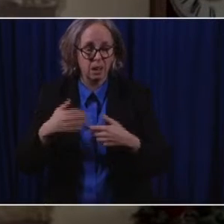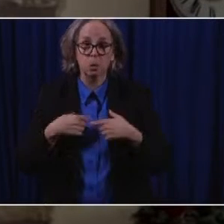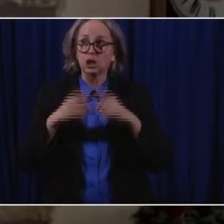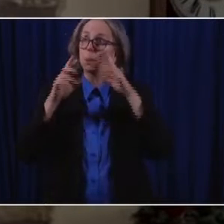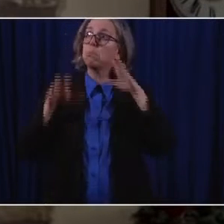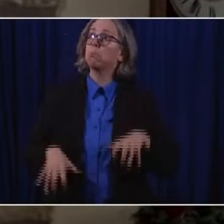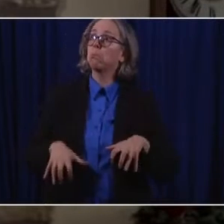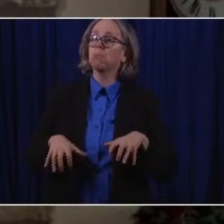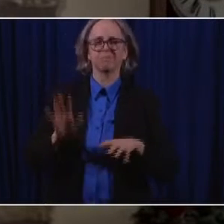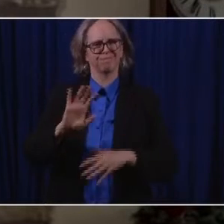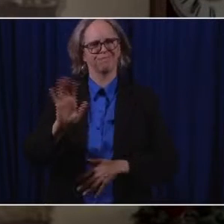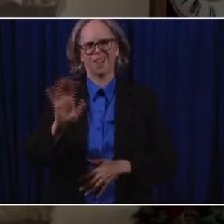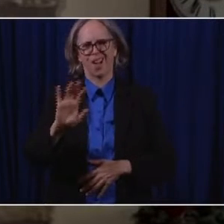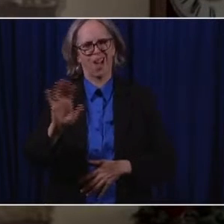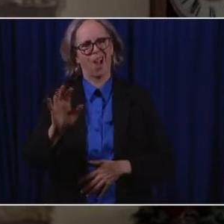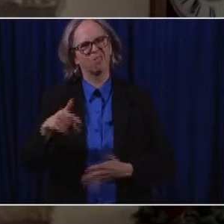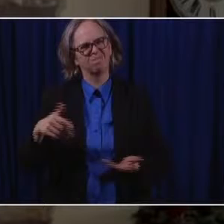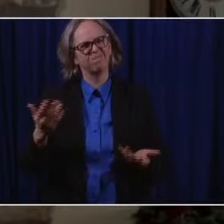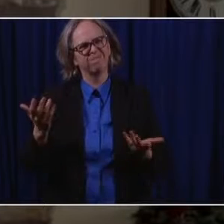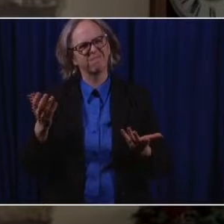own schools, and so